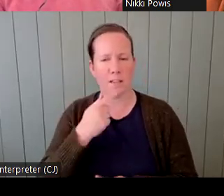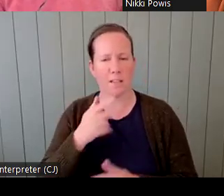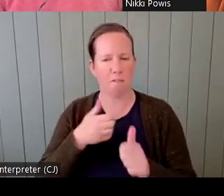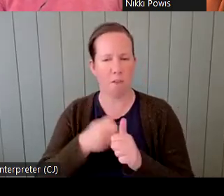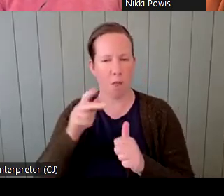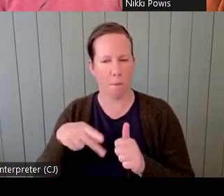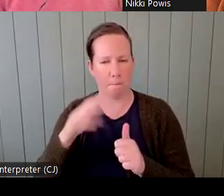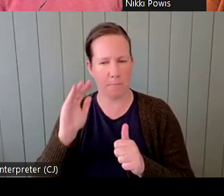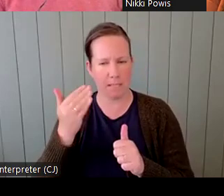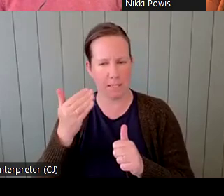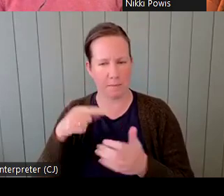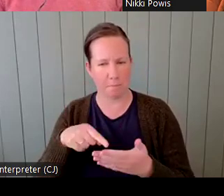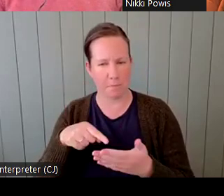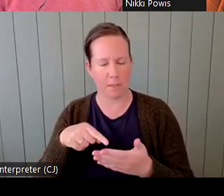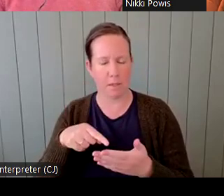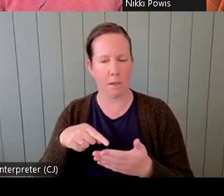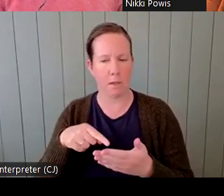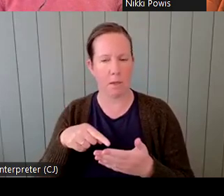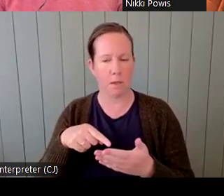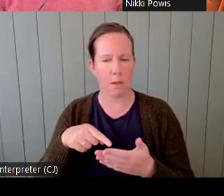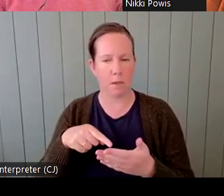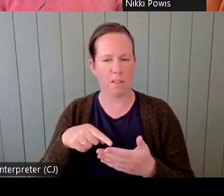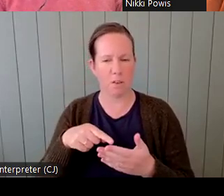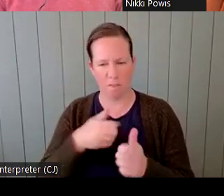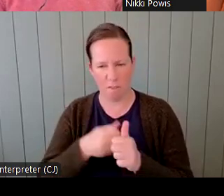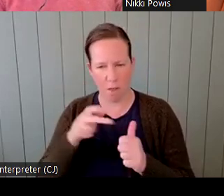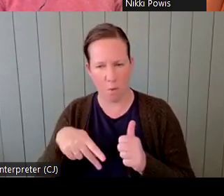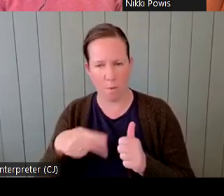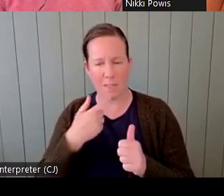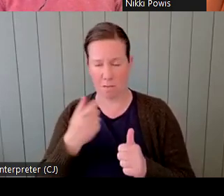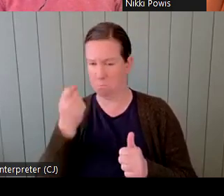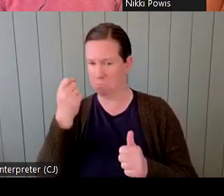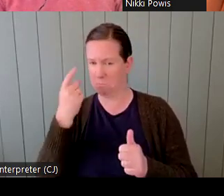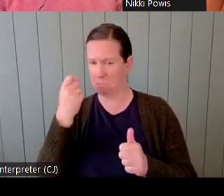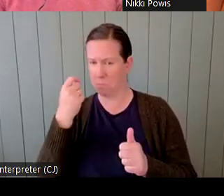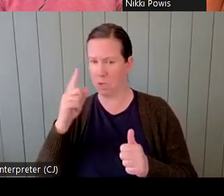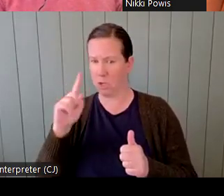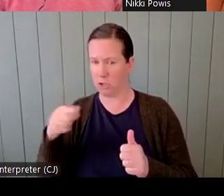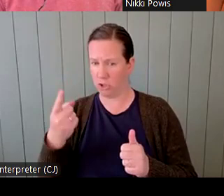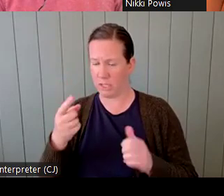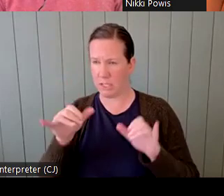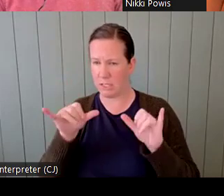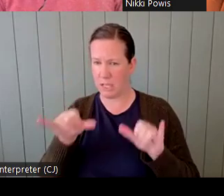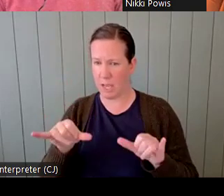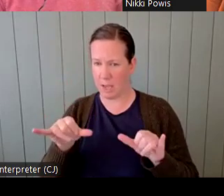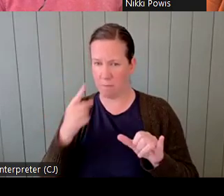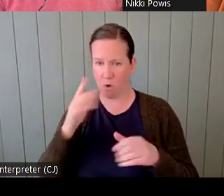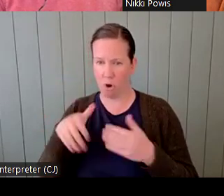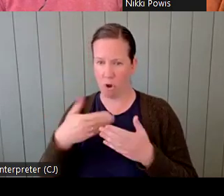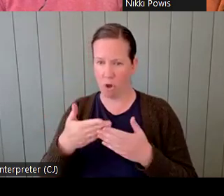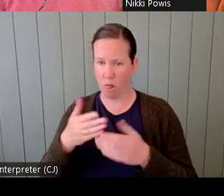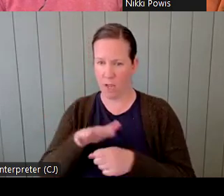question from Nikki Leathers asking, so if I'm understanding this right, it's just the same for all areas.